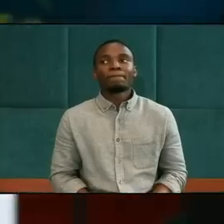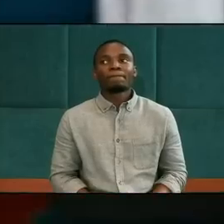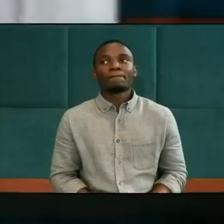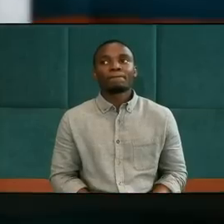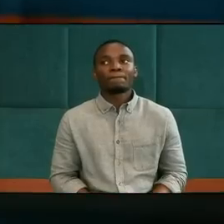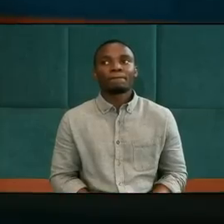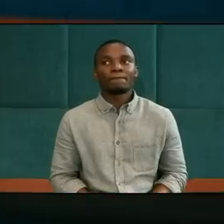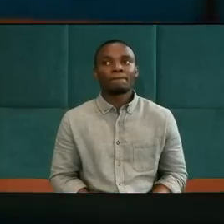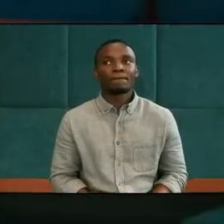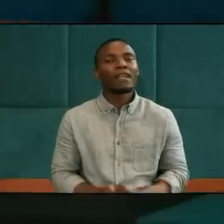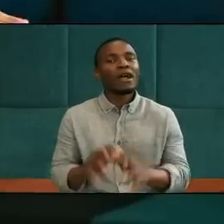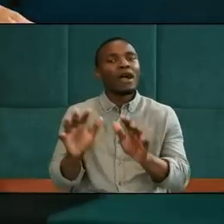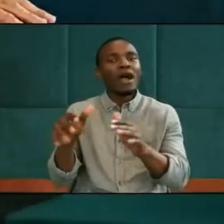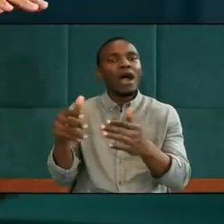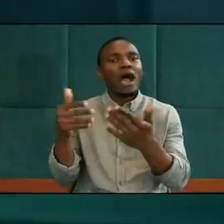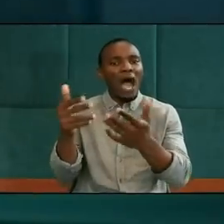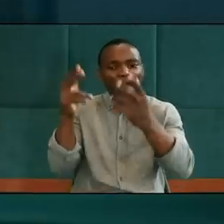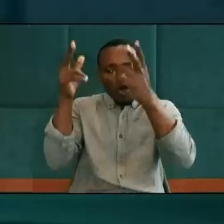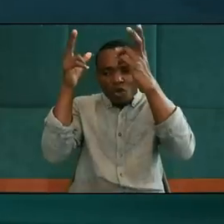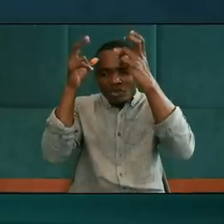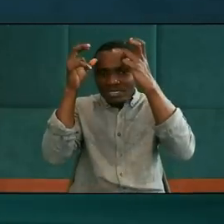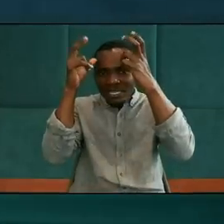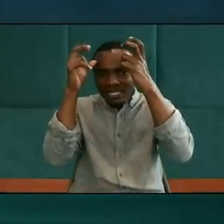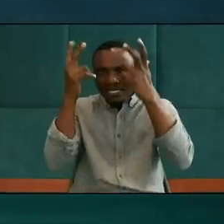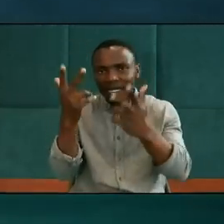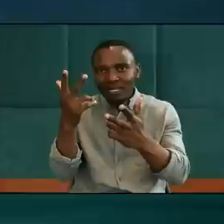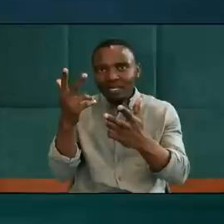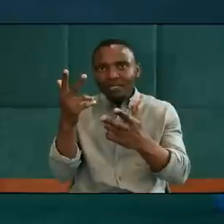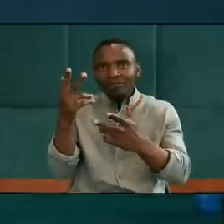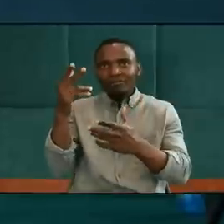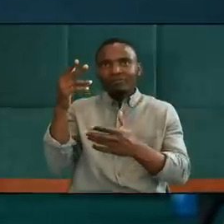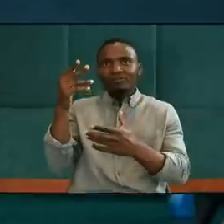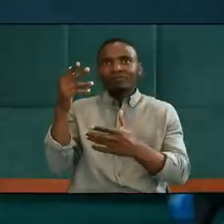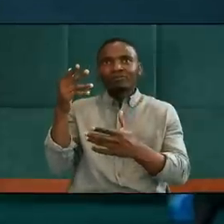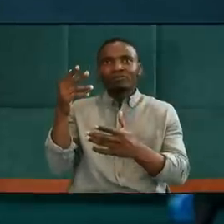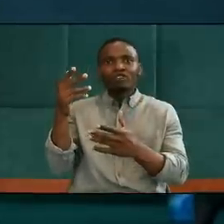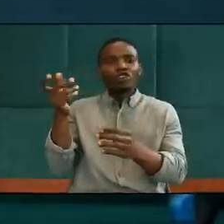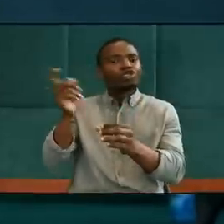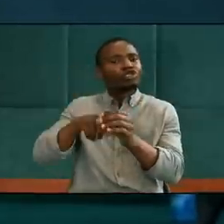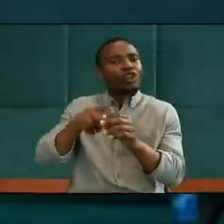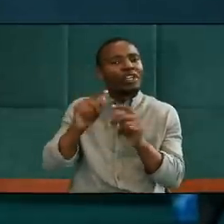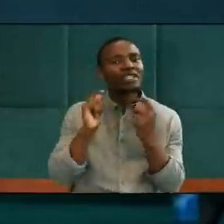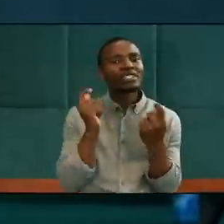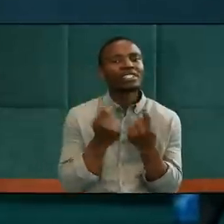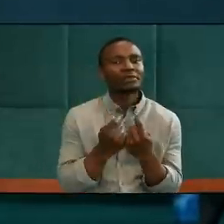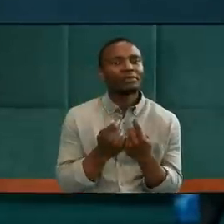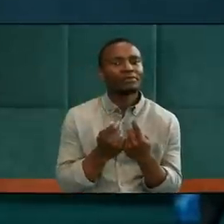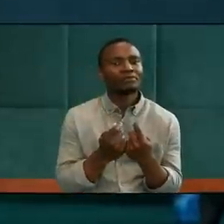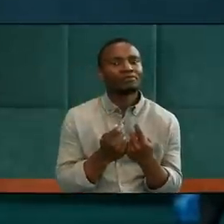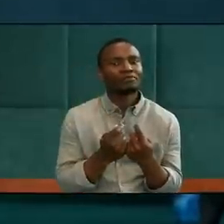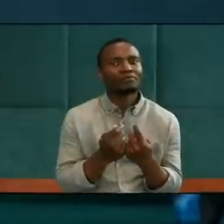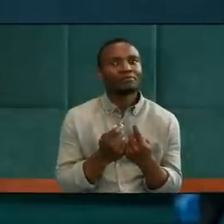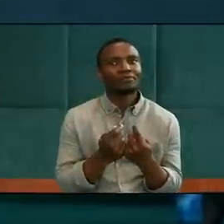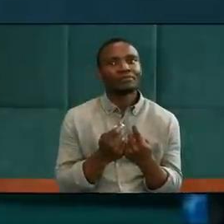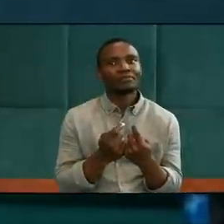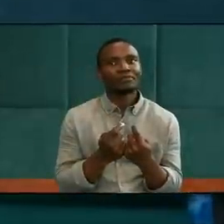How did Satan get on the team?